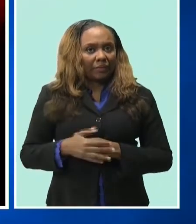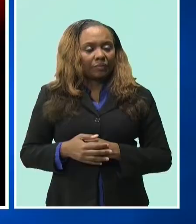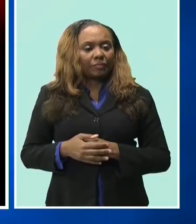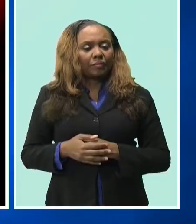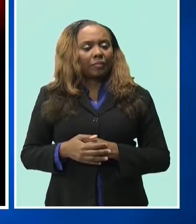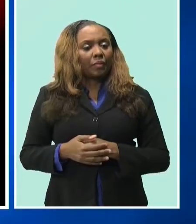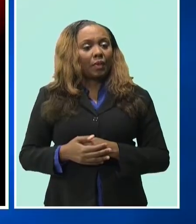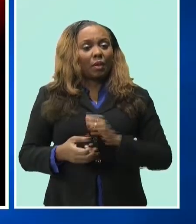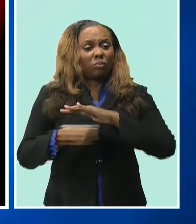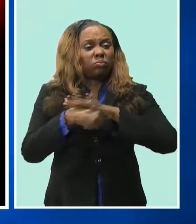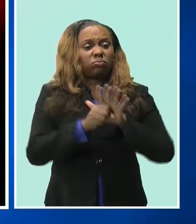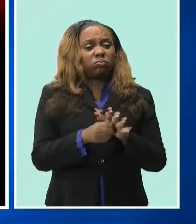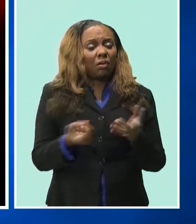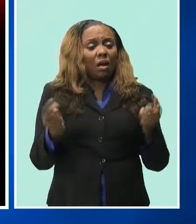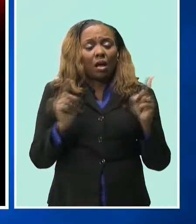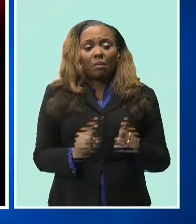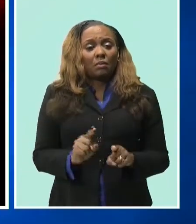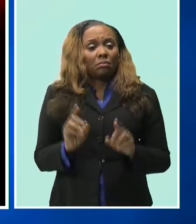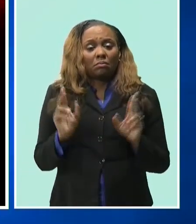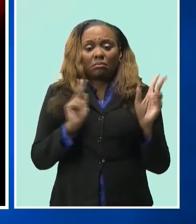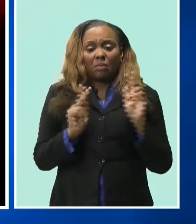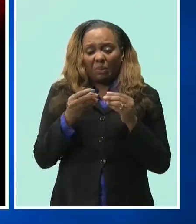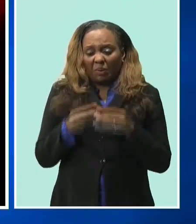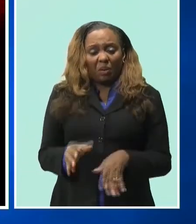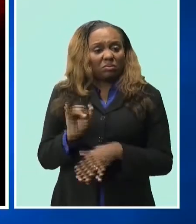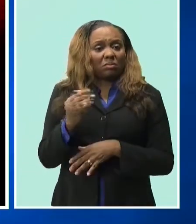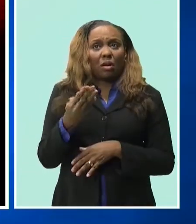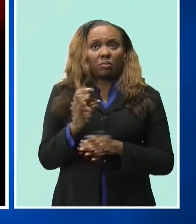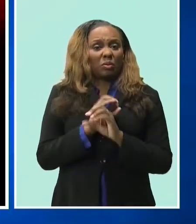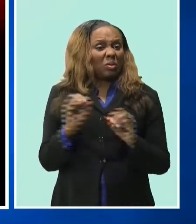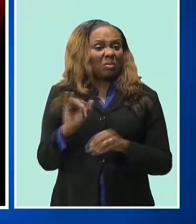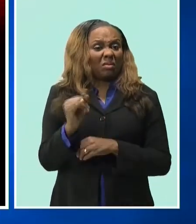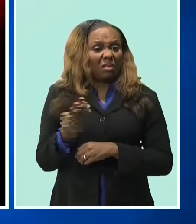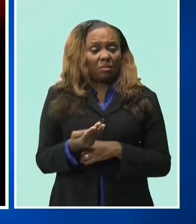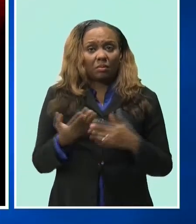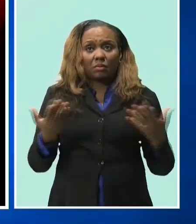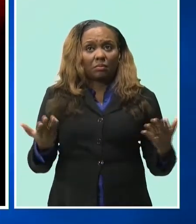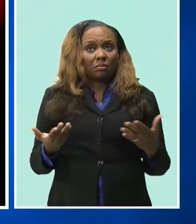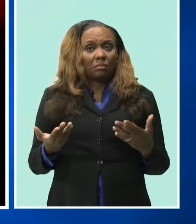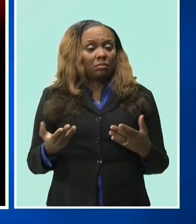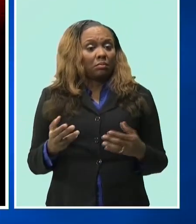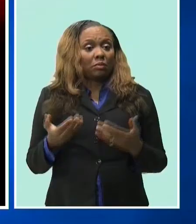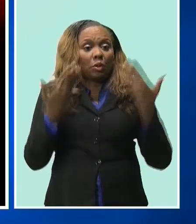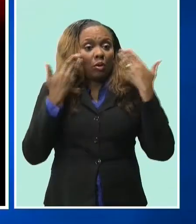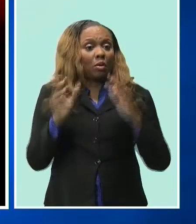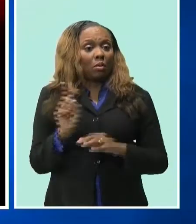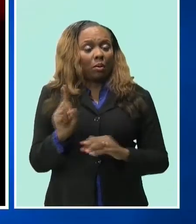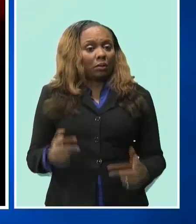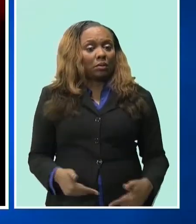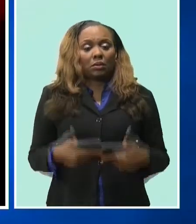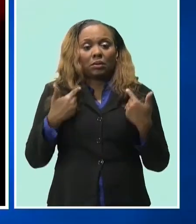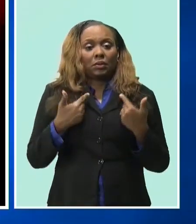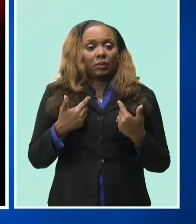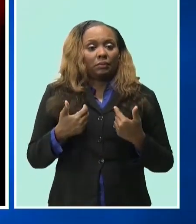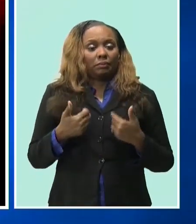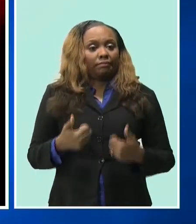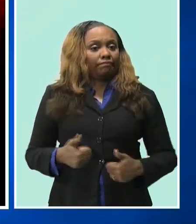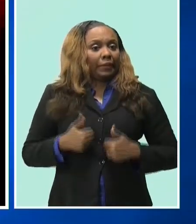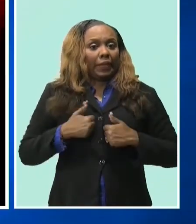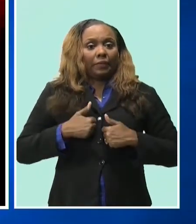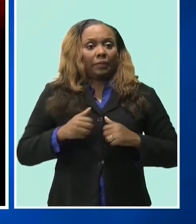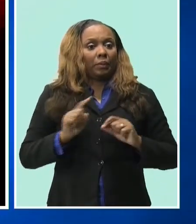and jobs slow down and things like that. And you still ain't got nowhere to live. Don't have anywhere to live. You know, I feel like